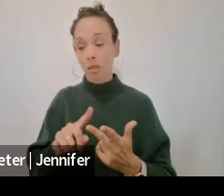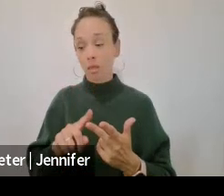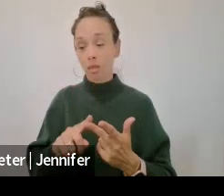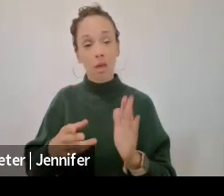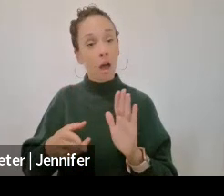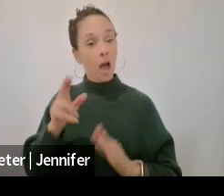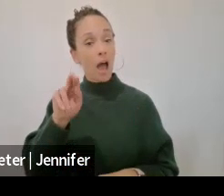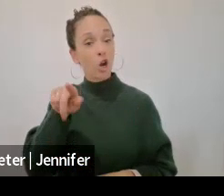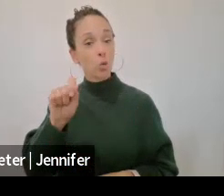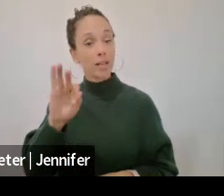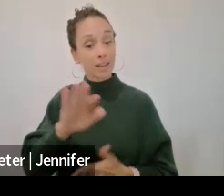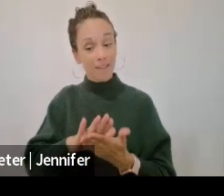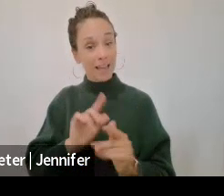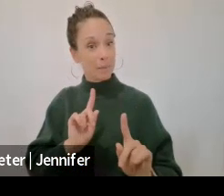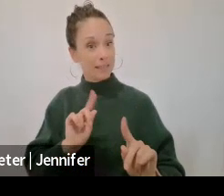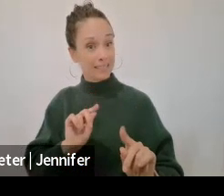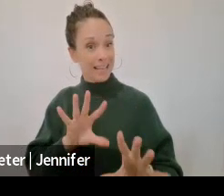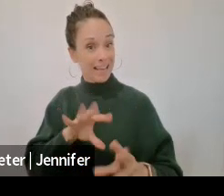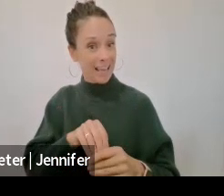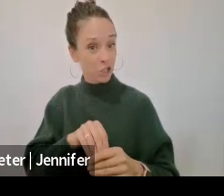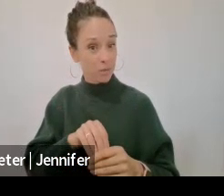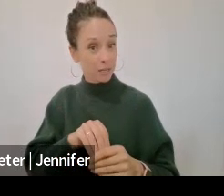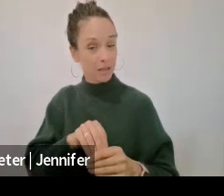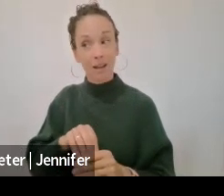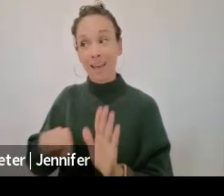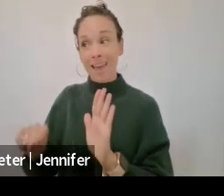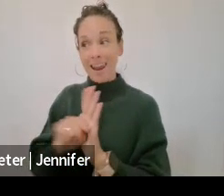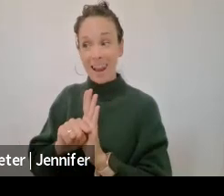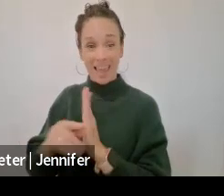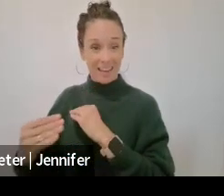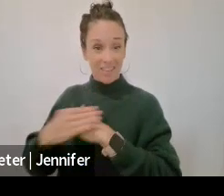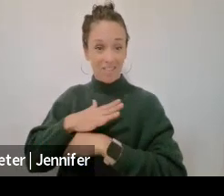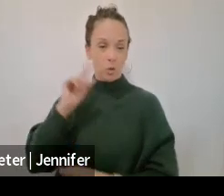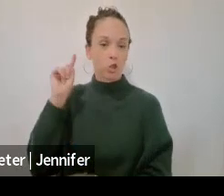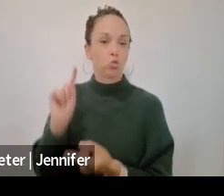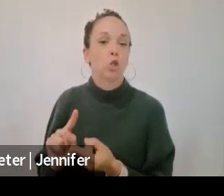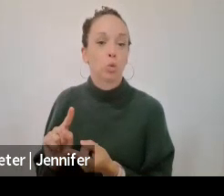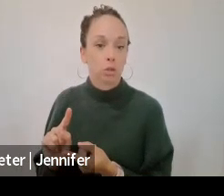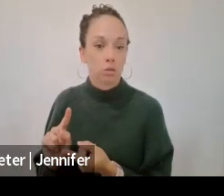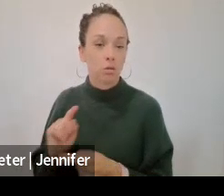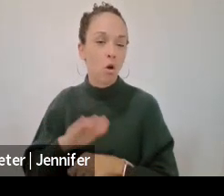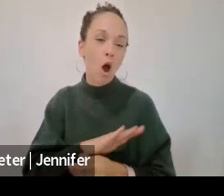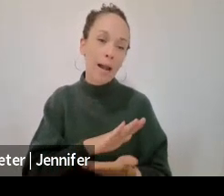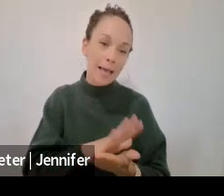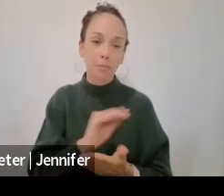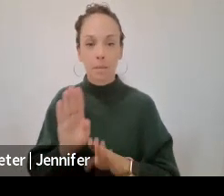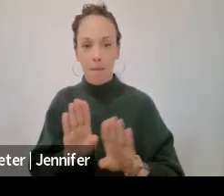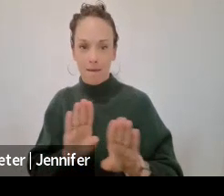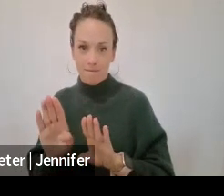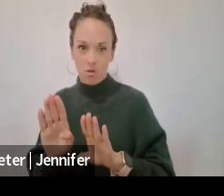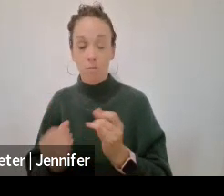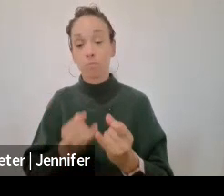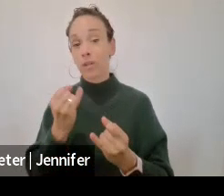academic engagement and attendance, and reduce negative influences on learning and behavior. And then last but not least,